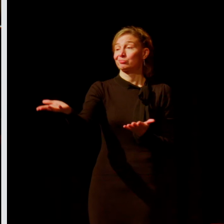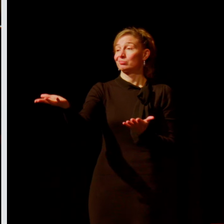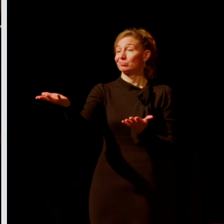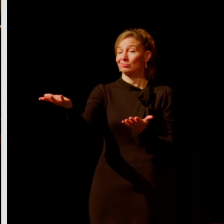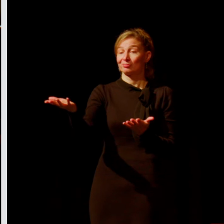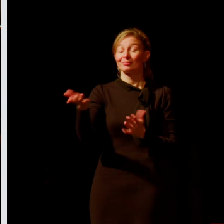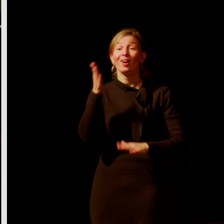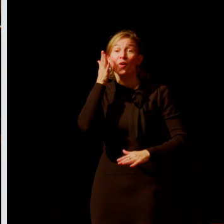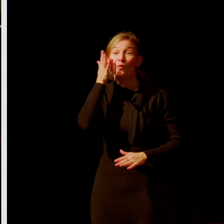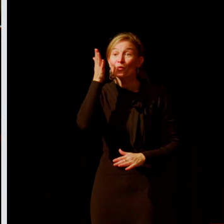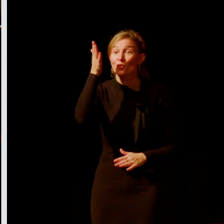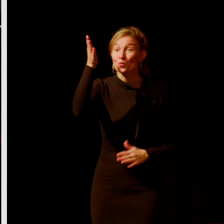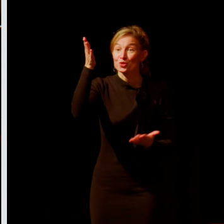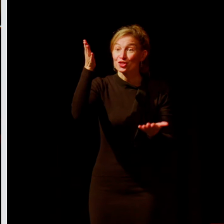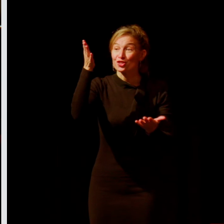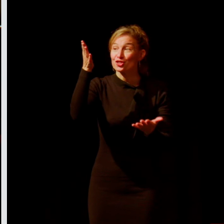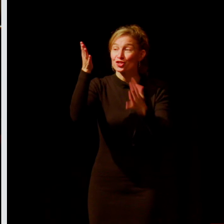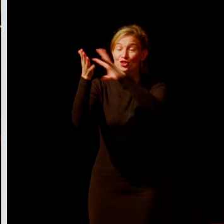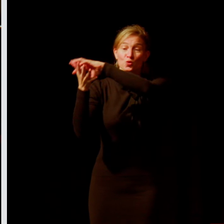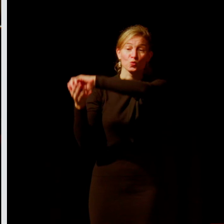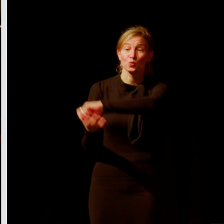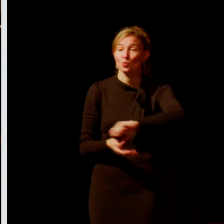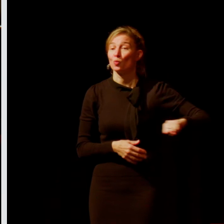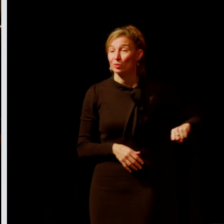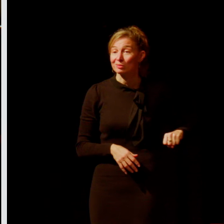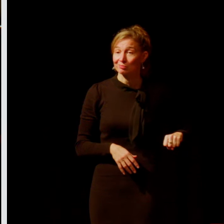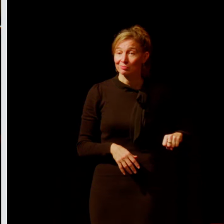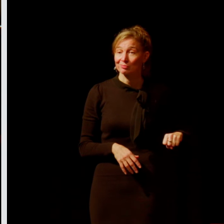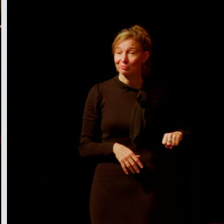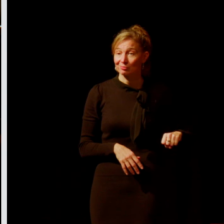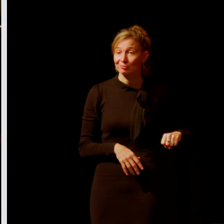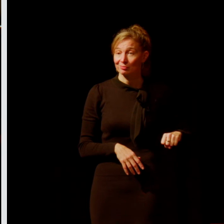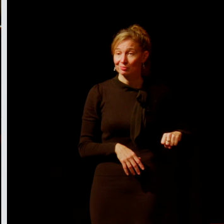Their futures stolen.